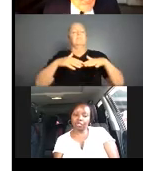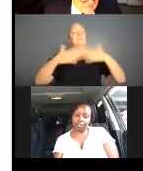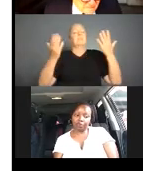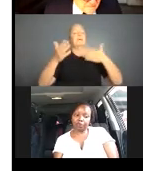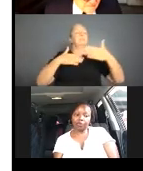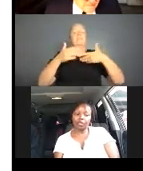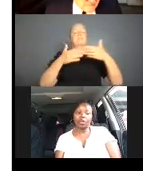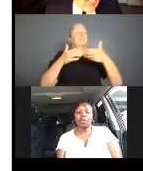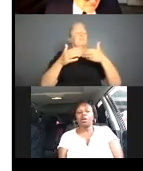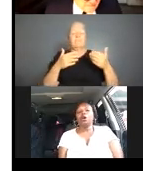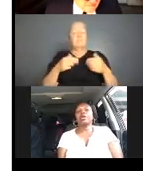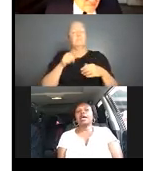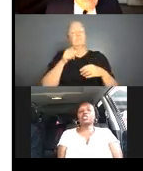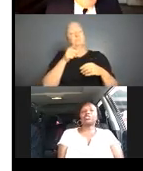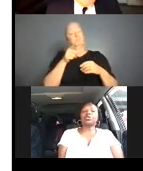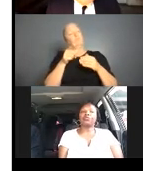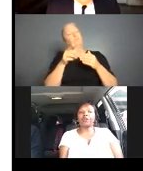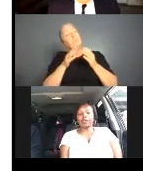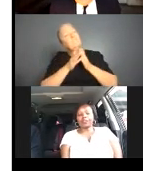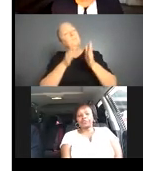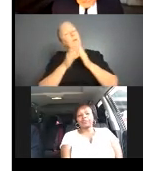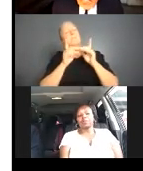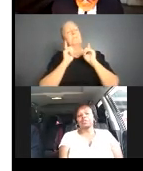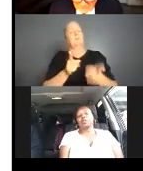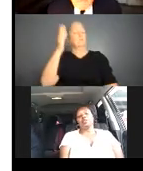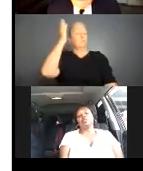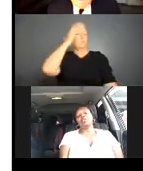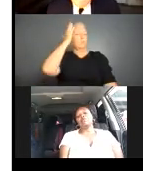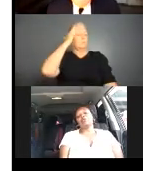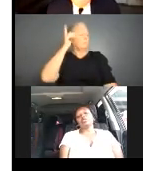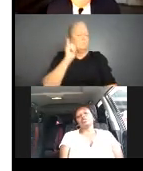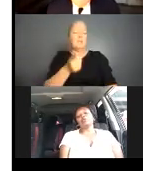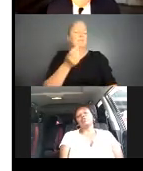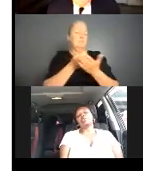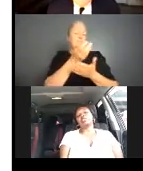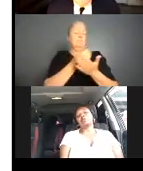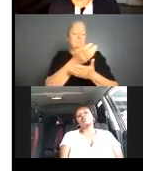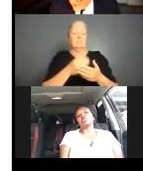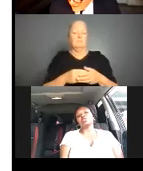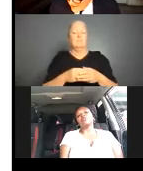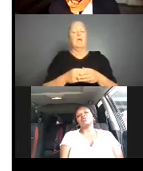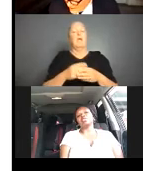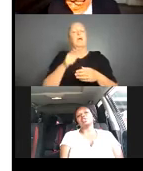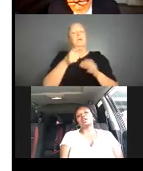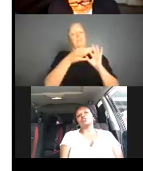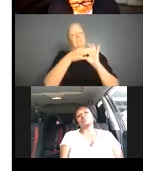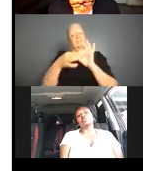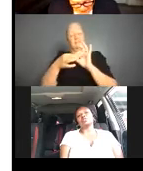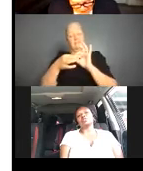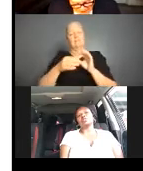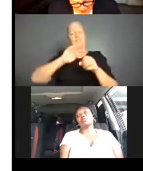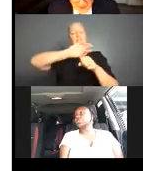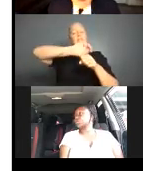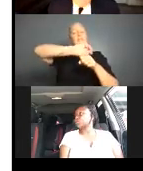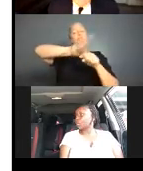SDG 3. Okay, Article 25 of the UNCRPD reinforces the right of